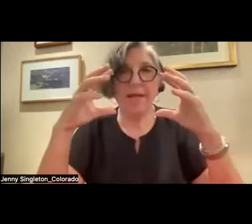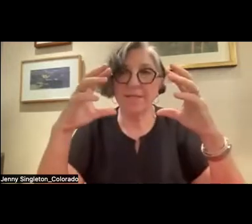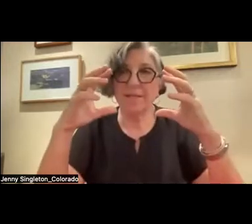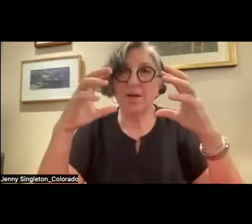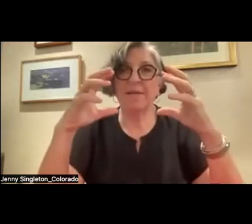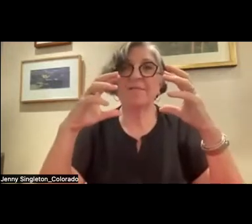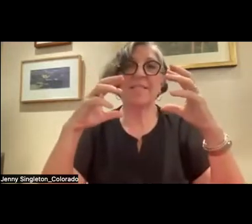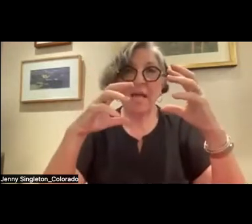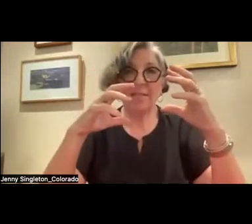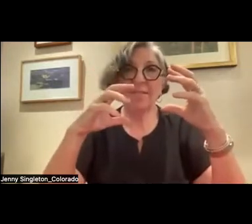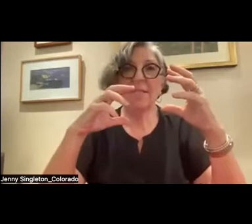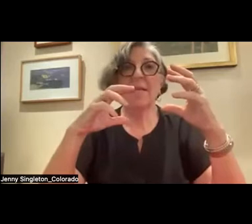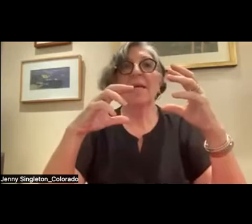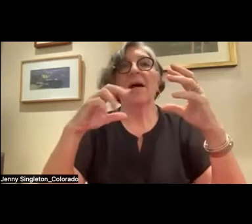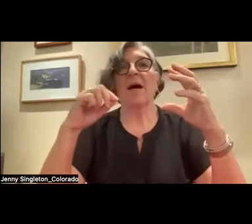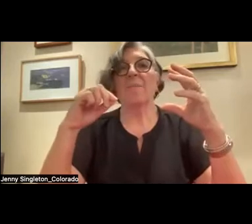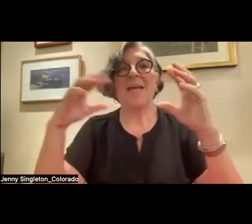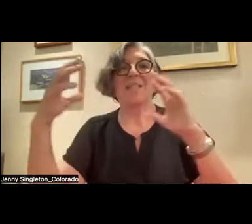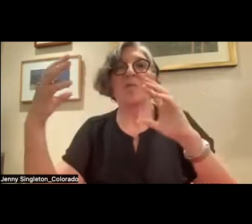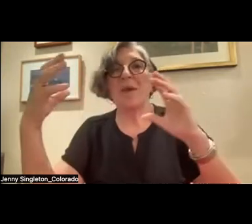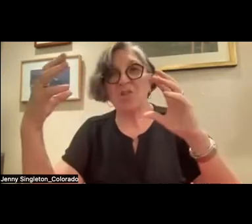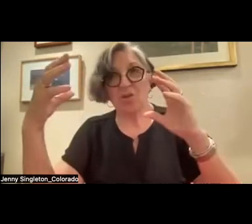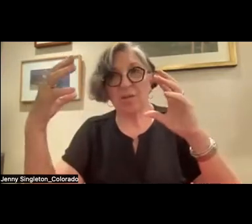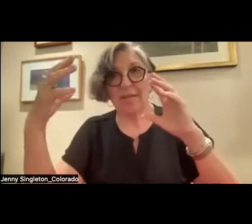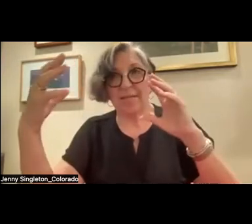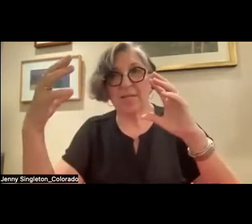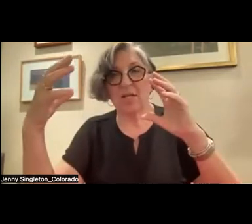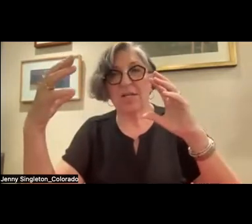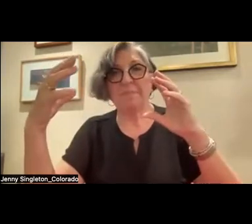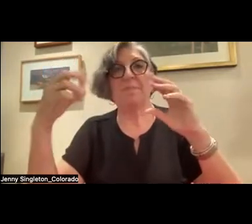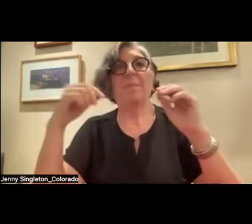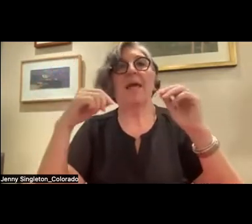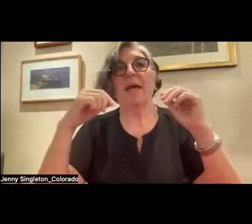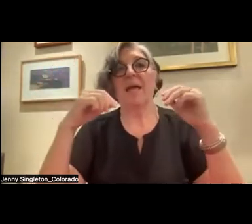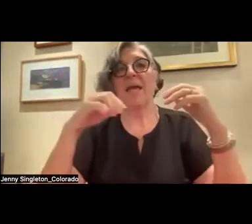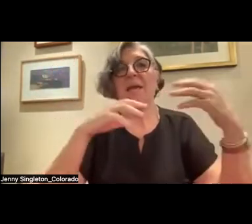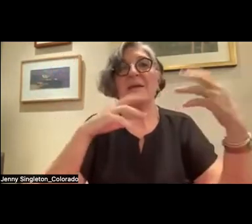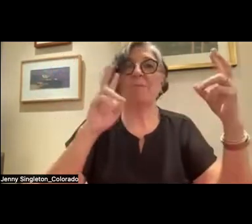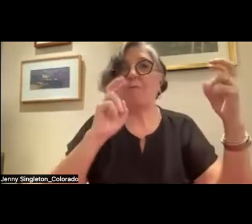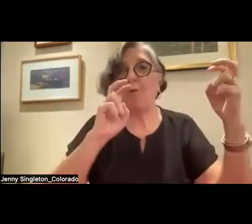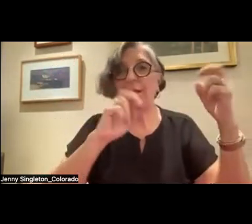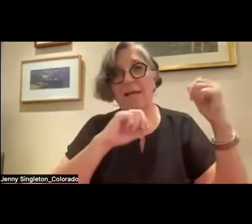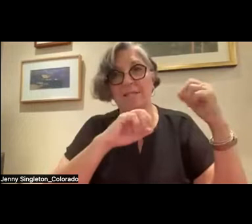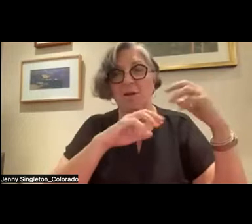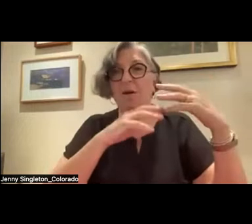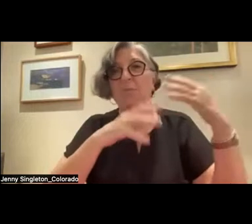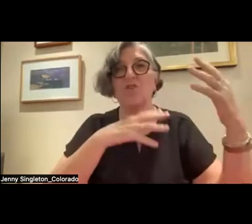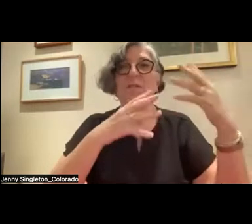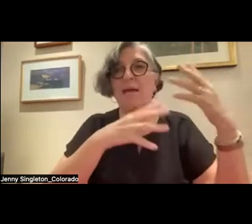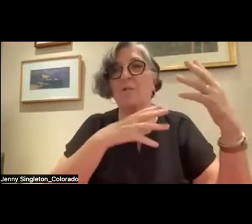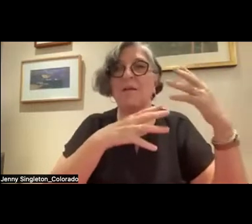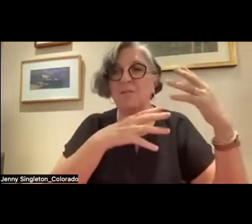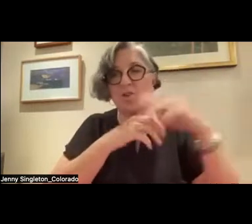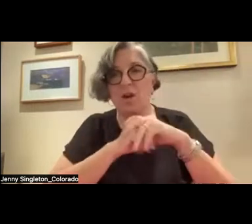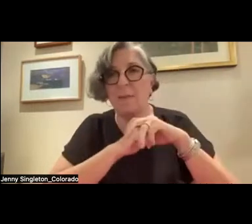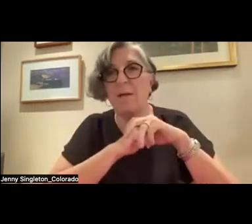core lexicon of signs, a spatial lexicon, and a foreign lexicon, which is